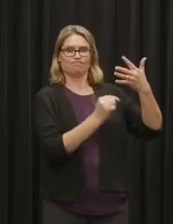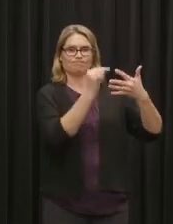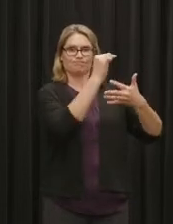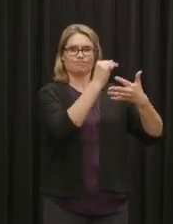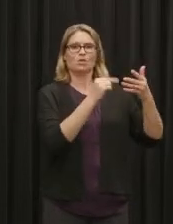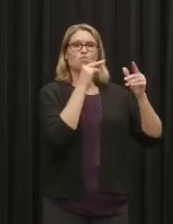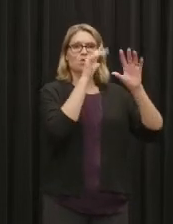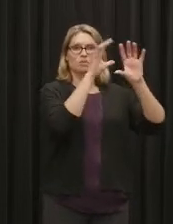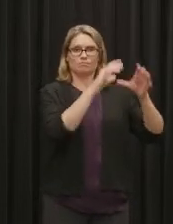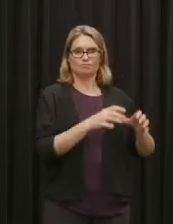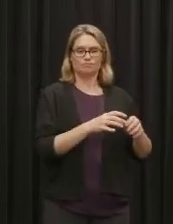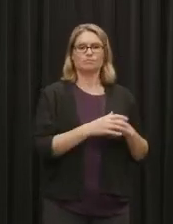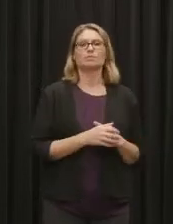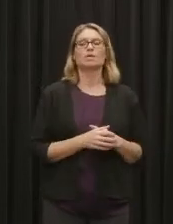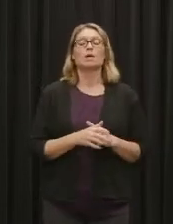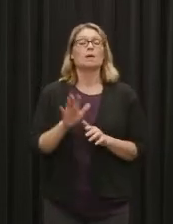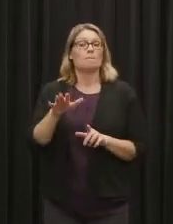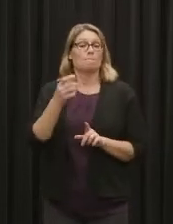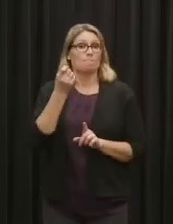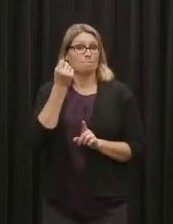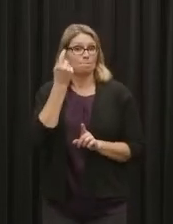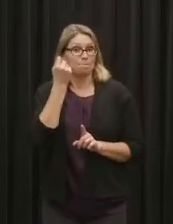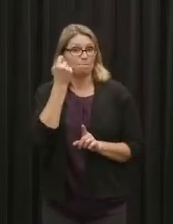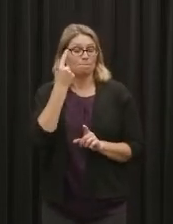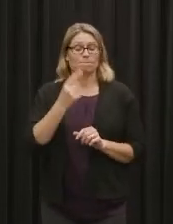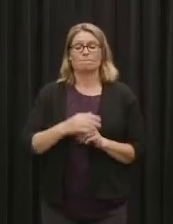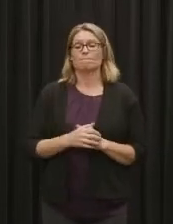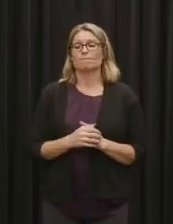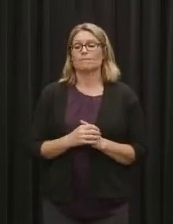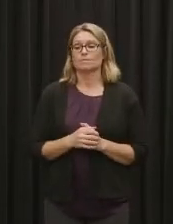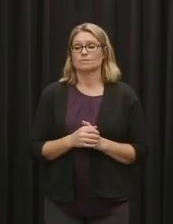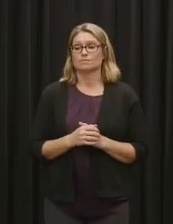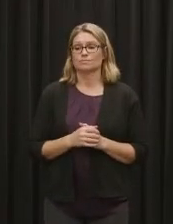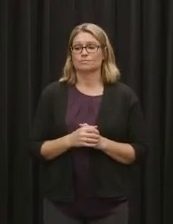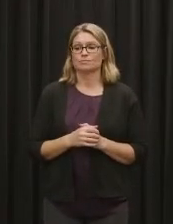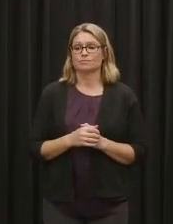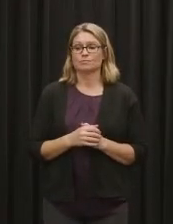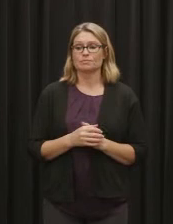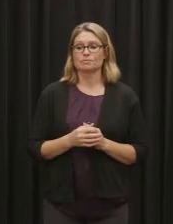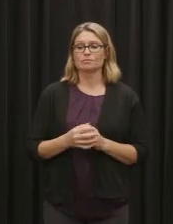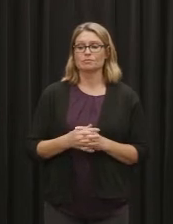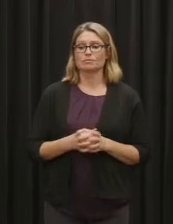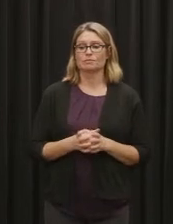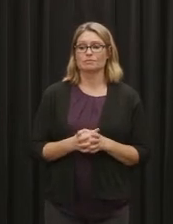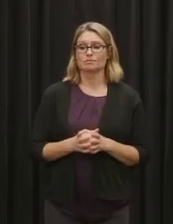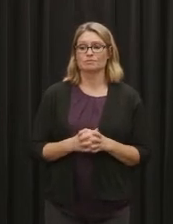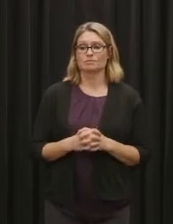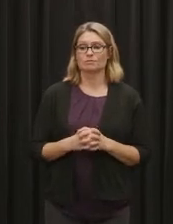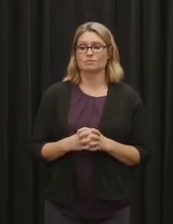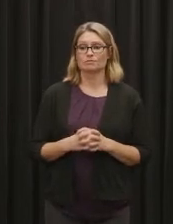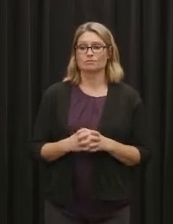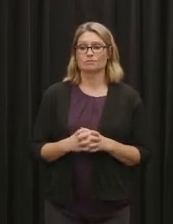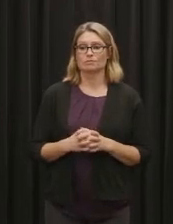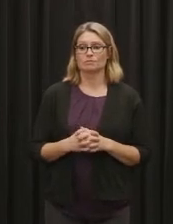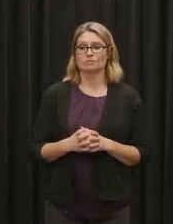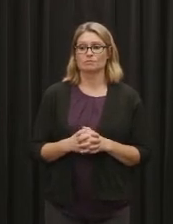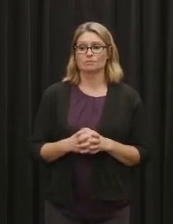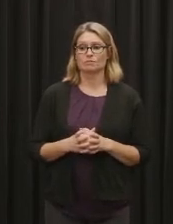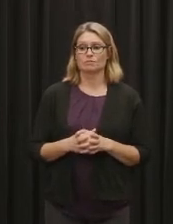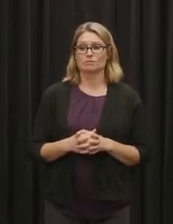Now, I want you to understand that as this is a very